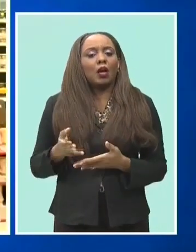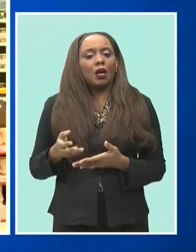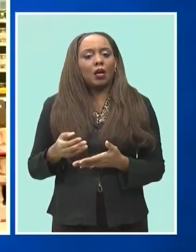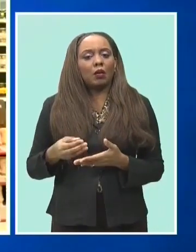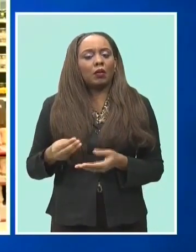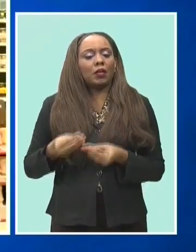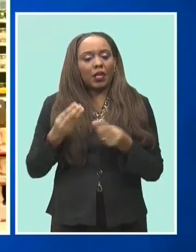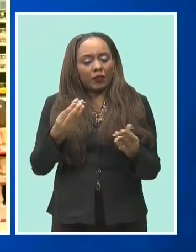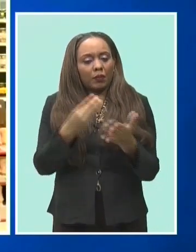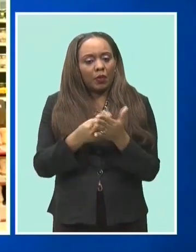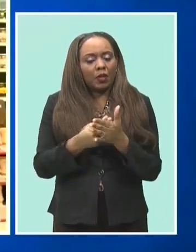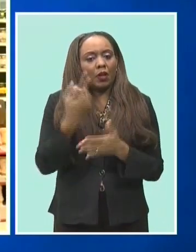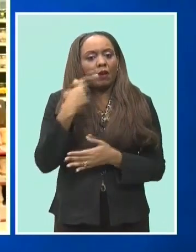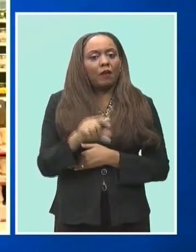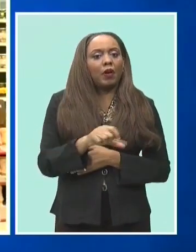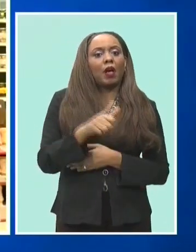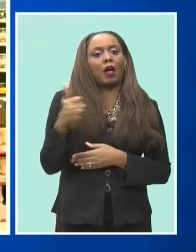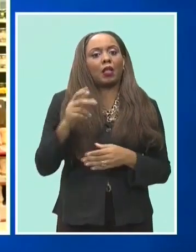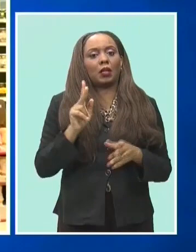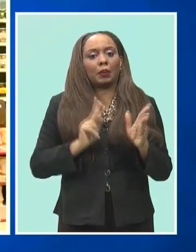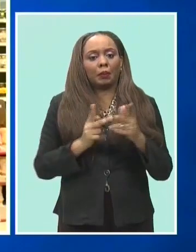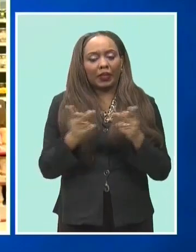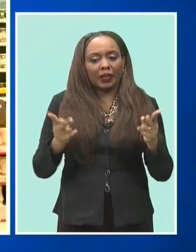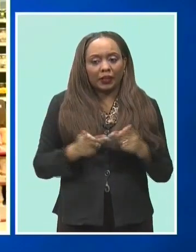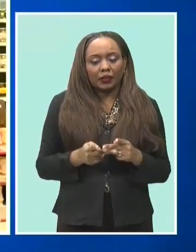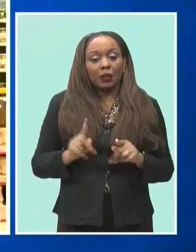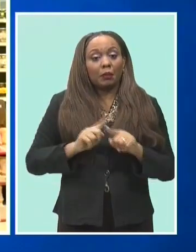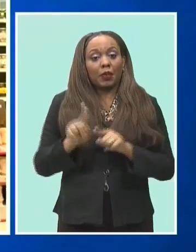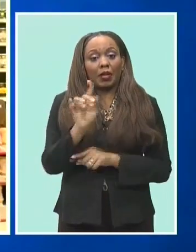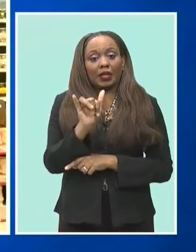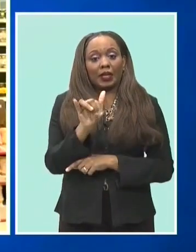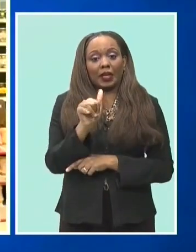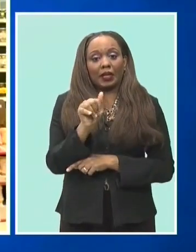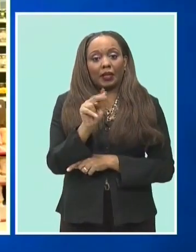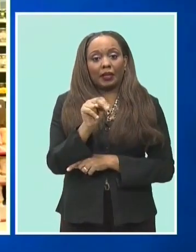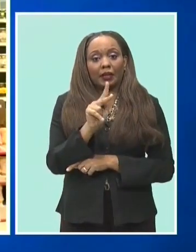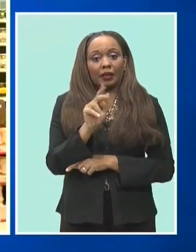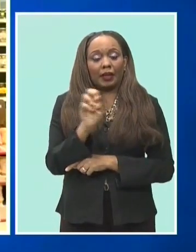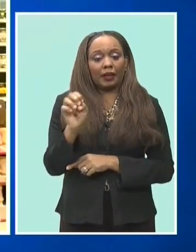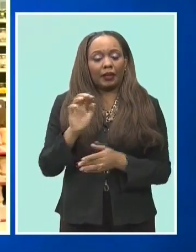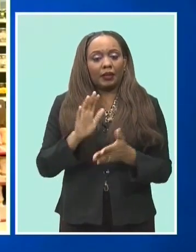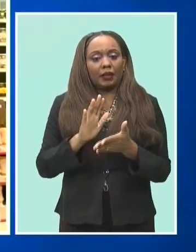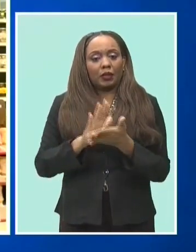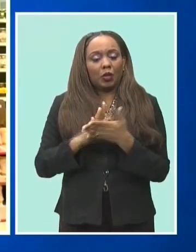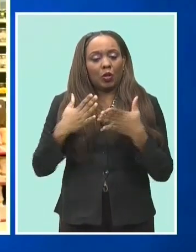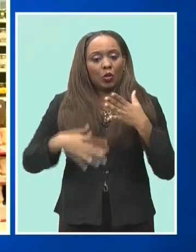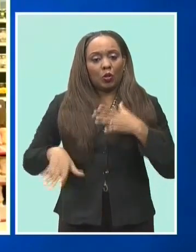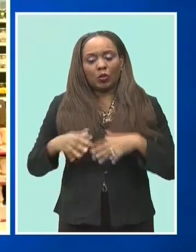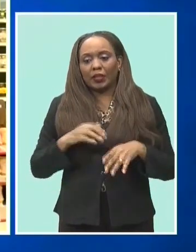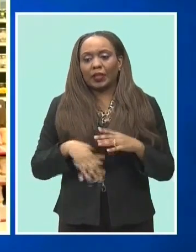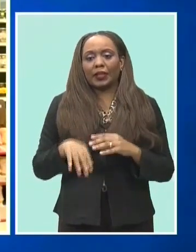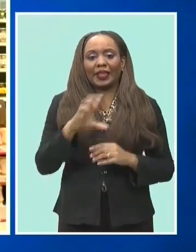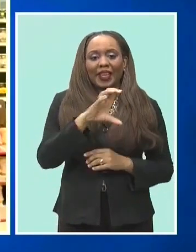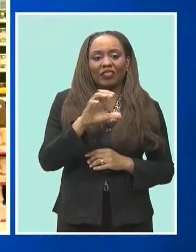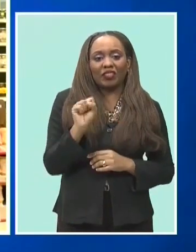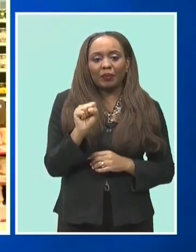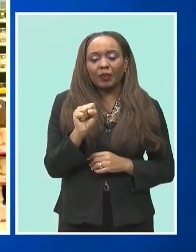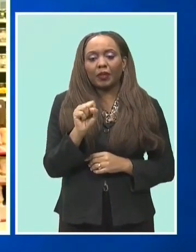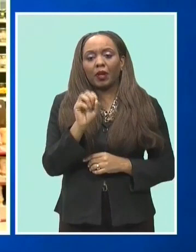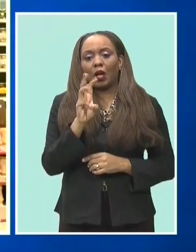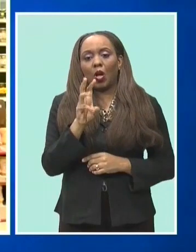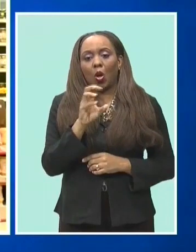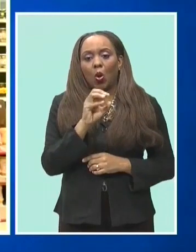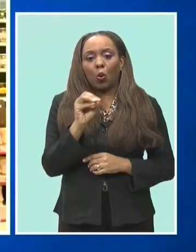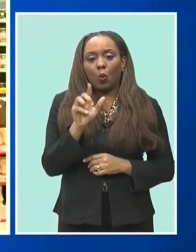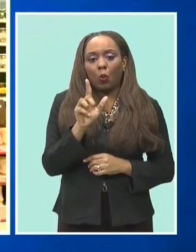thing, Yankee Garments had Cape Shepherd, Beds, Woolworth, the UFO, the outlet at